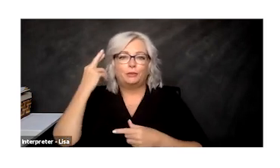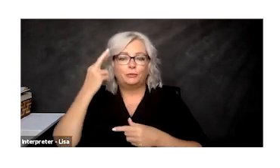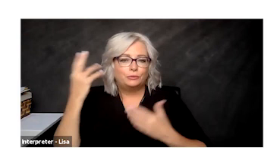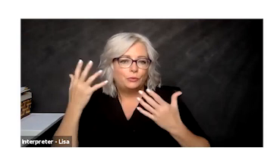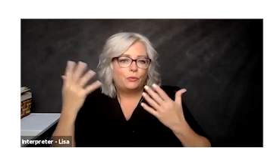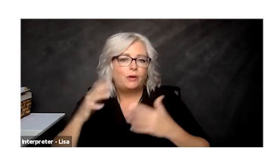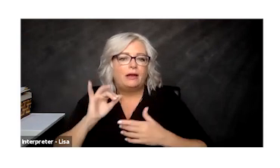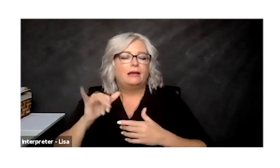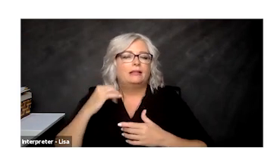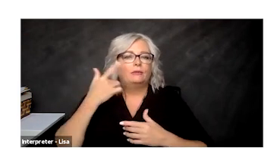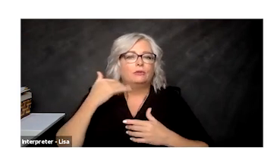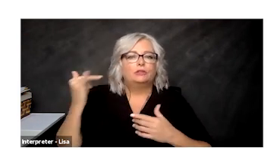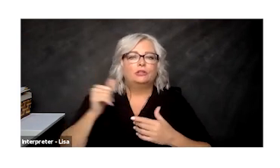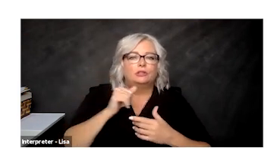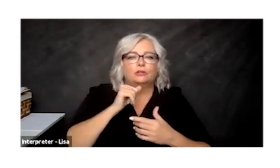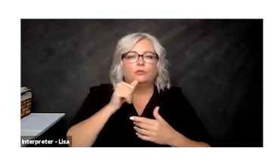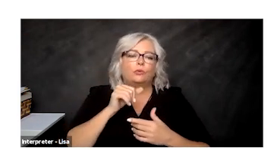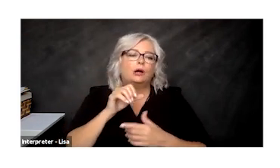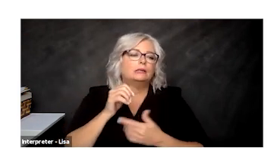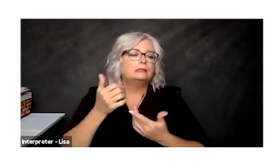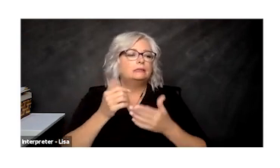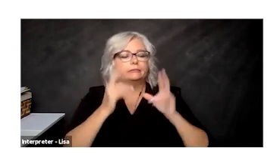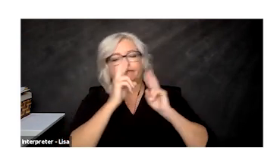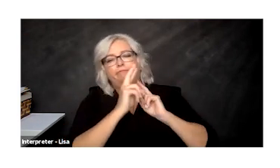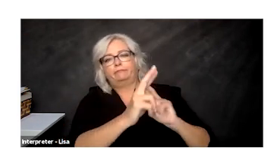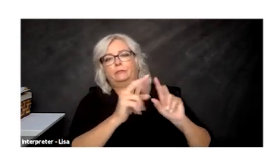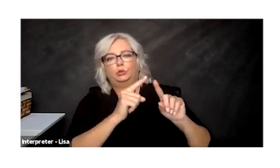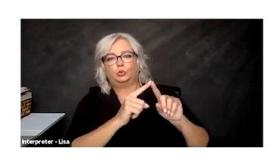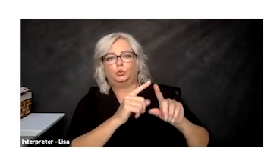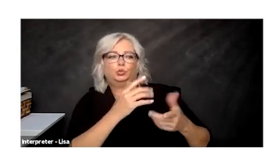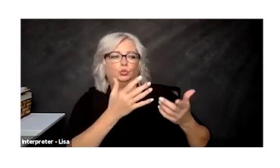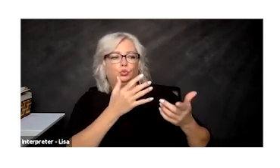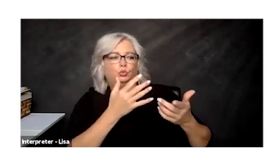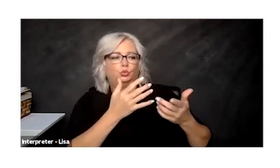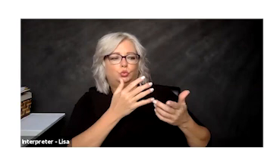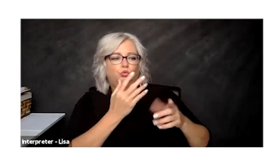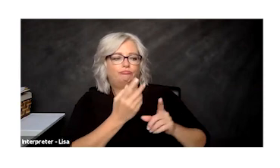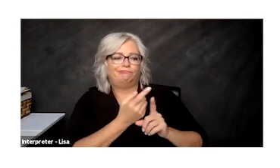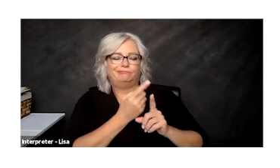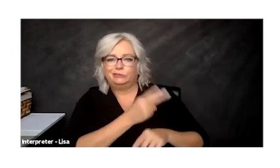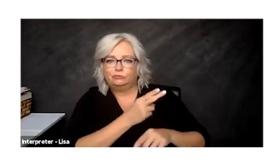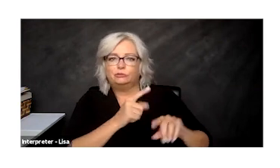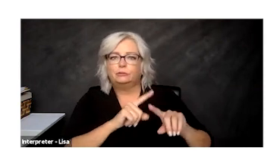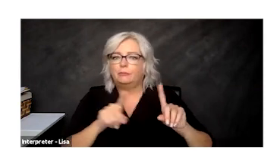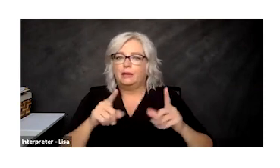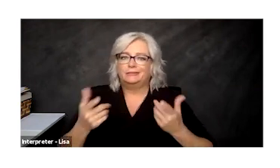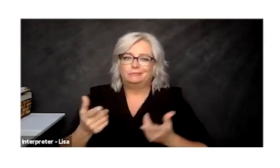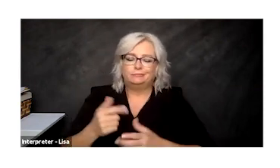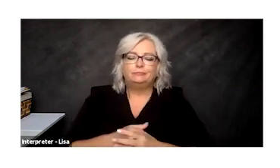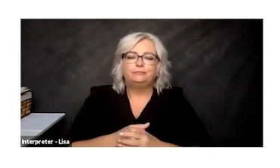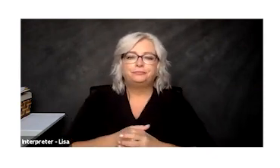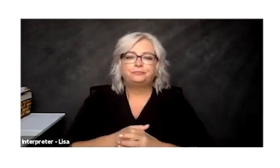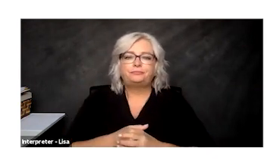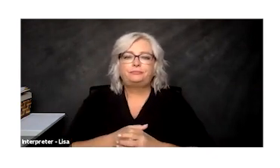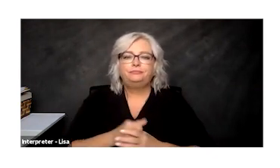homage rather than reappropriation. And then Gucci then went on to actually partner with Dapper Dan,